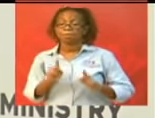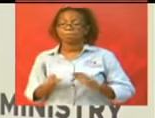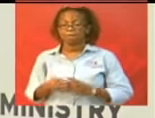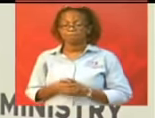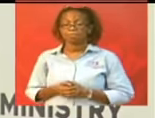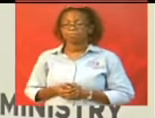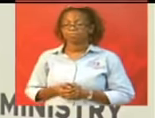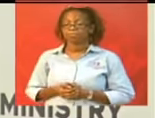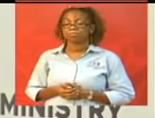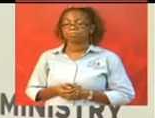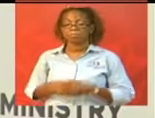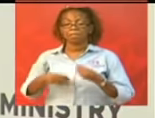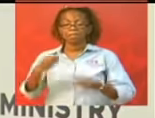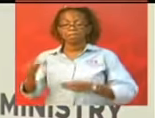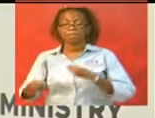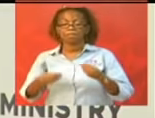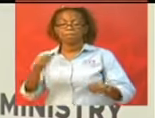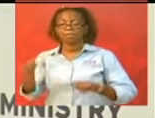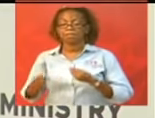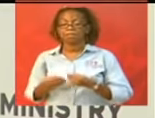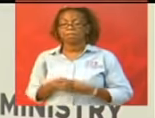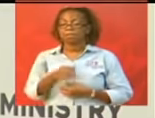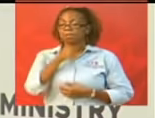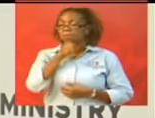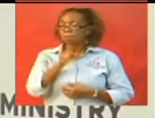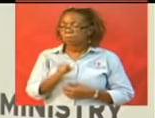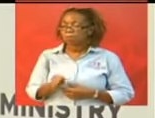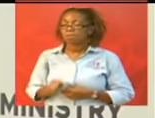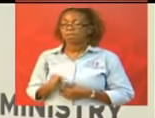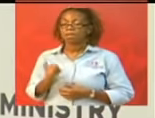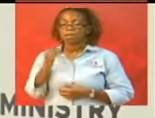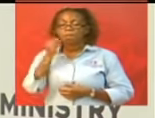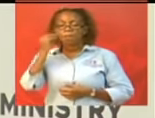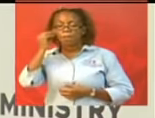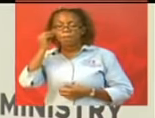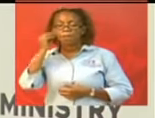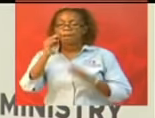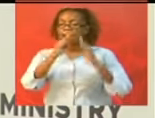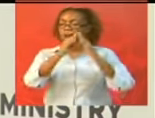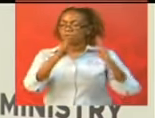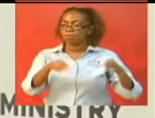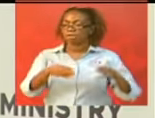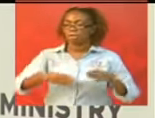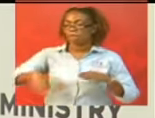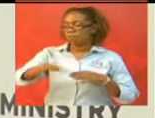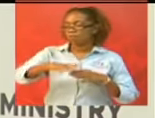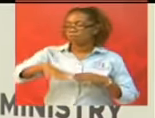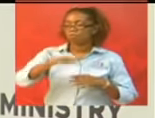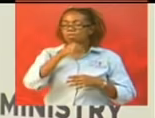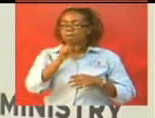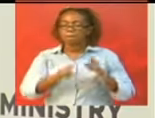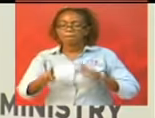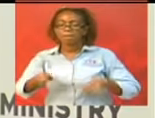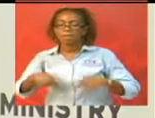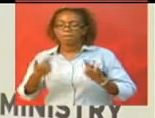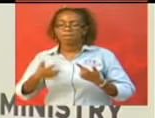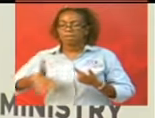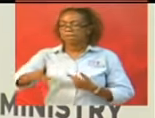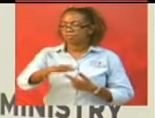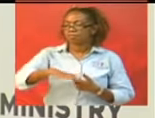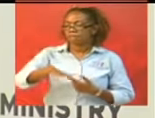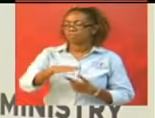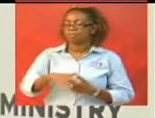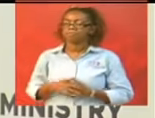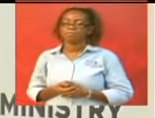vaccinations to elderly homes of the elderly, and the UTT campus experience,